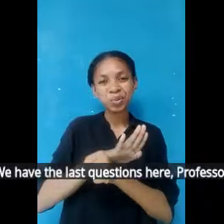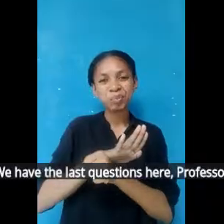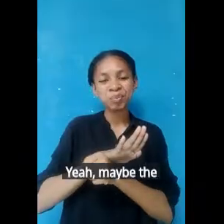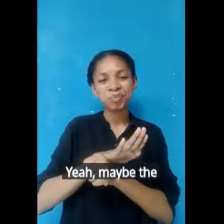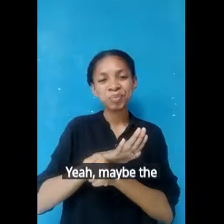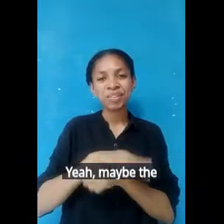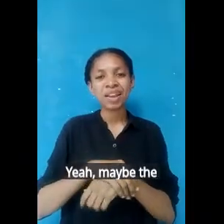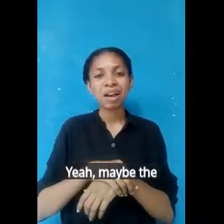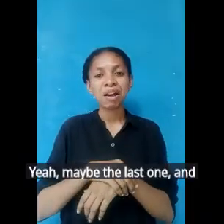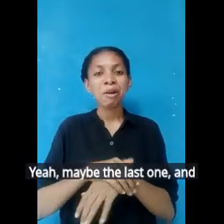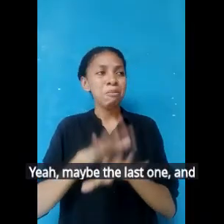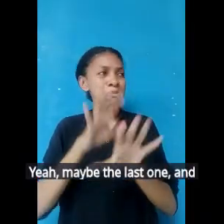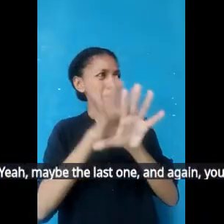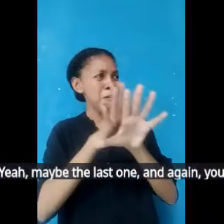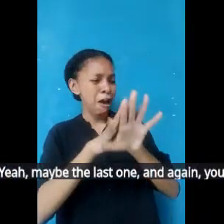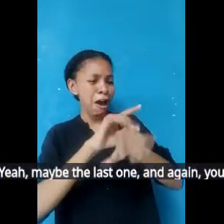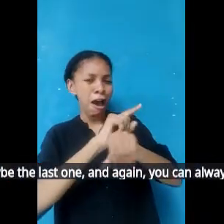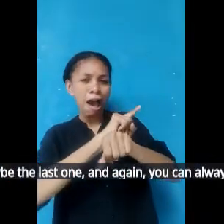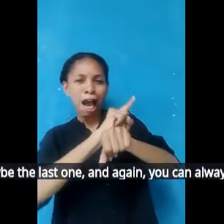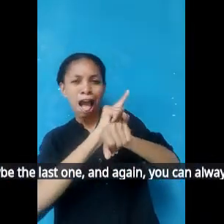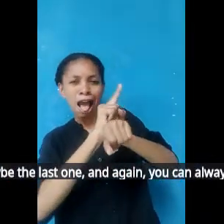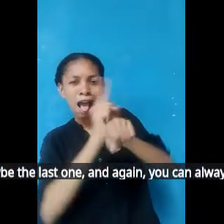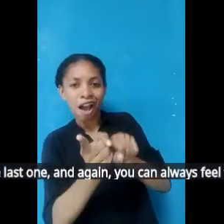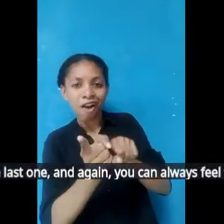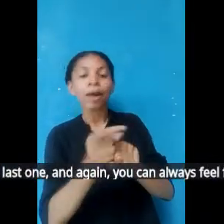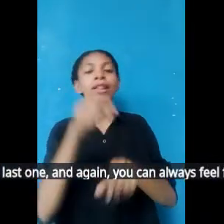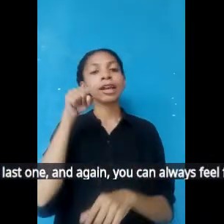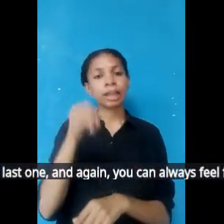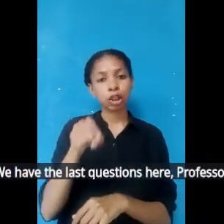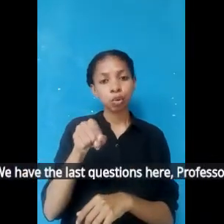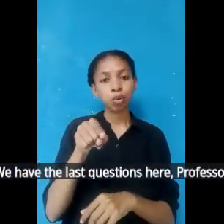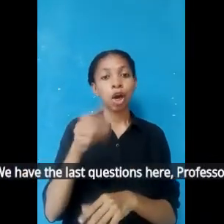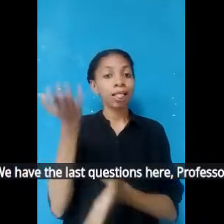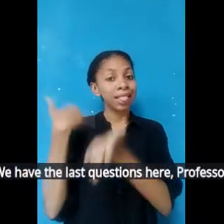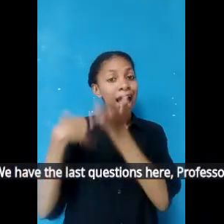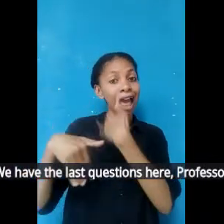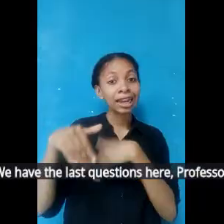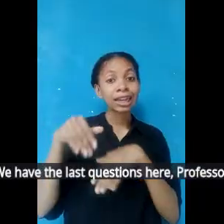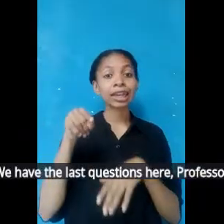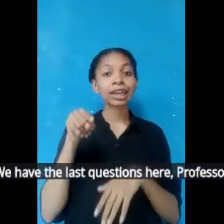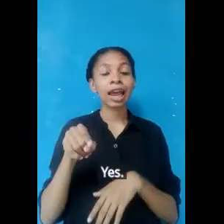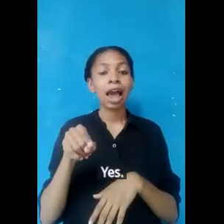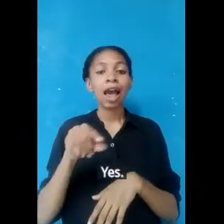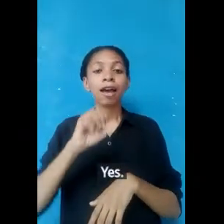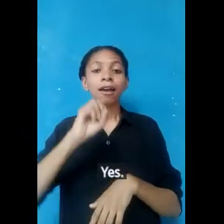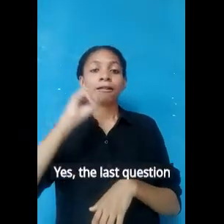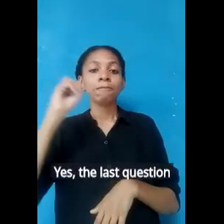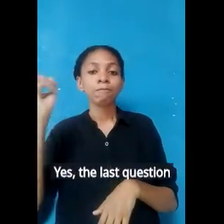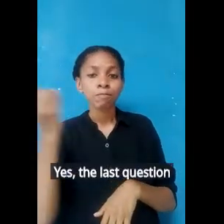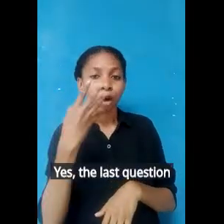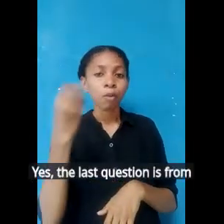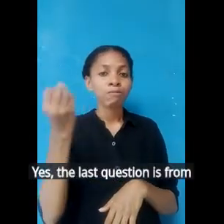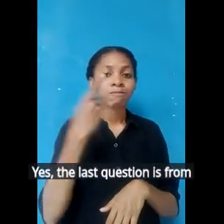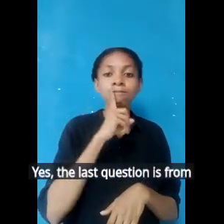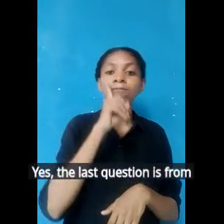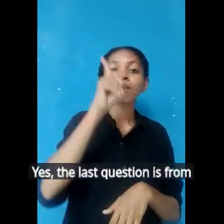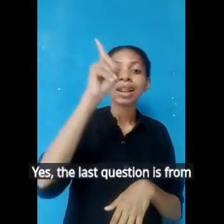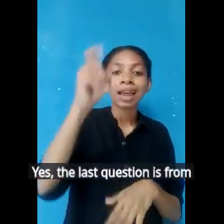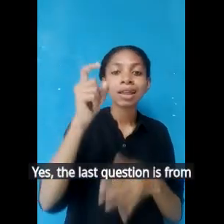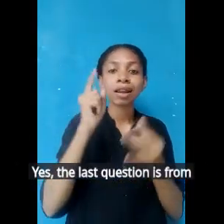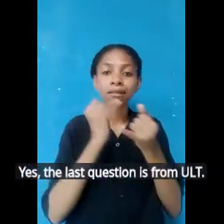last one. And again, you can always feel free to email me. Yes, the last question is from